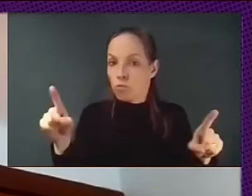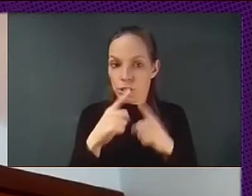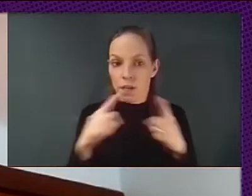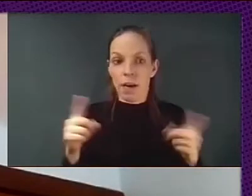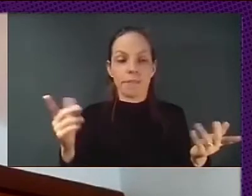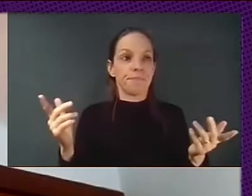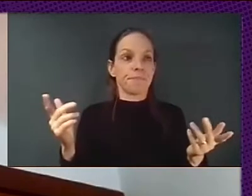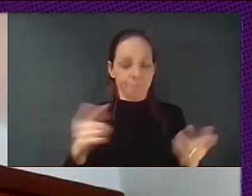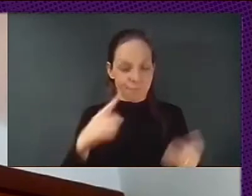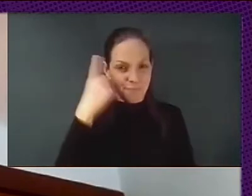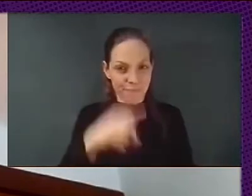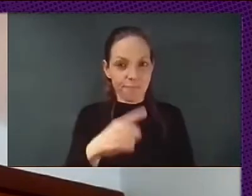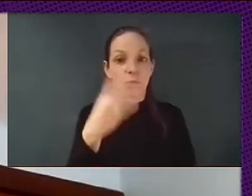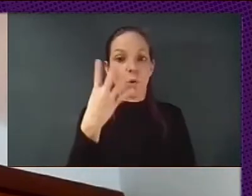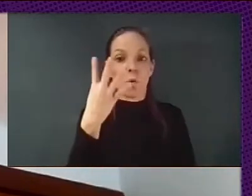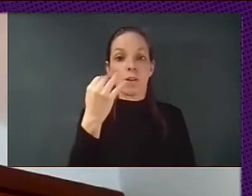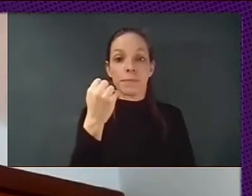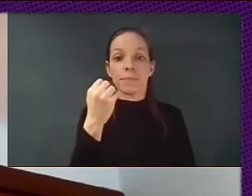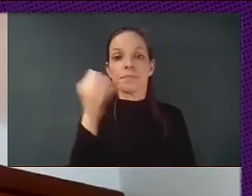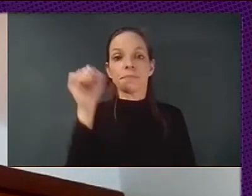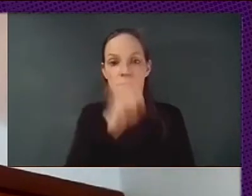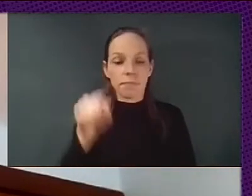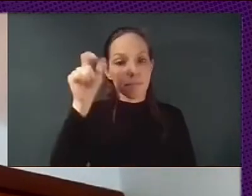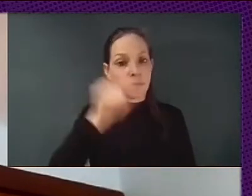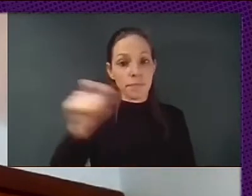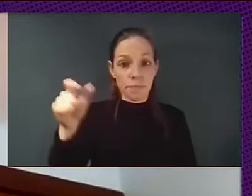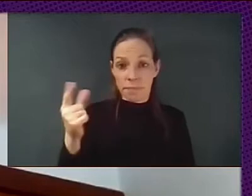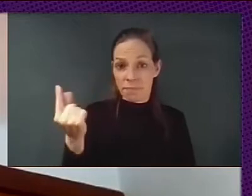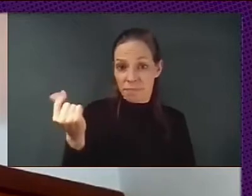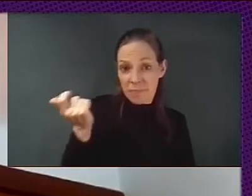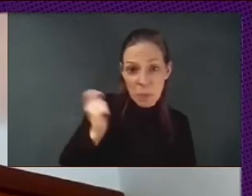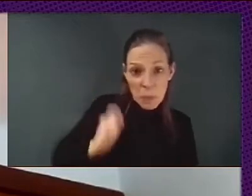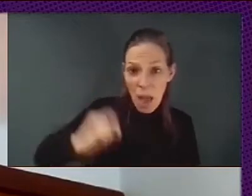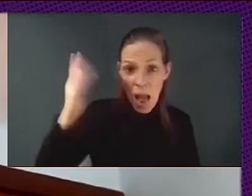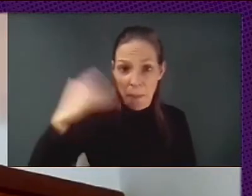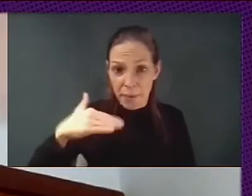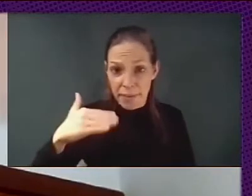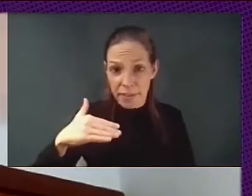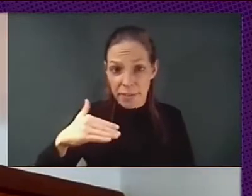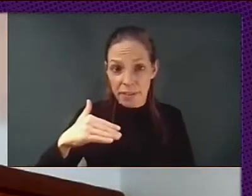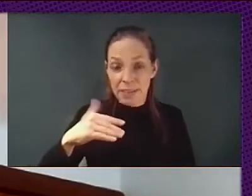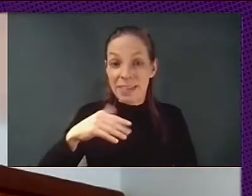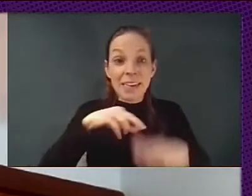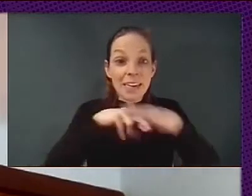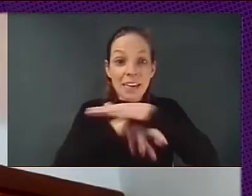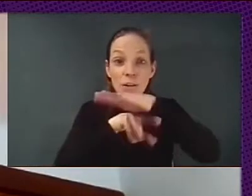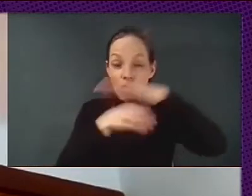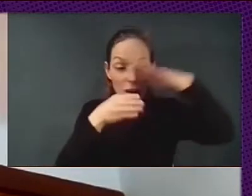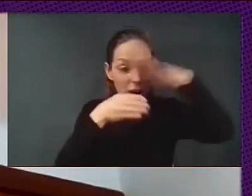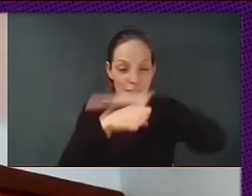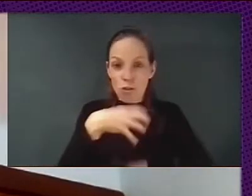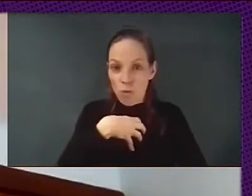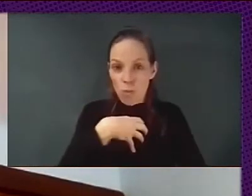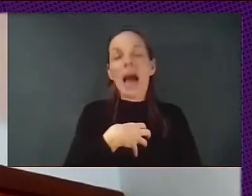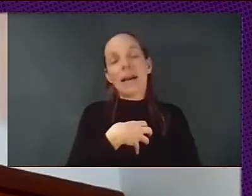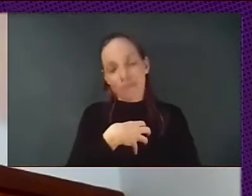income, they're being starved of the ability to get access to those resources. We could make that all free, but we still have to find a way to pay the artists